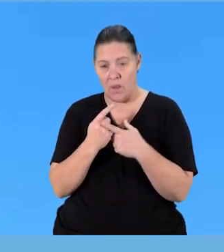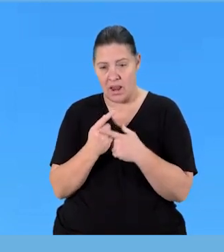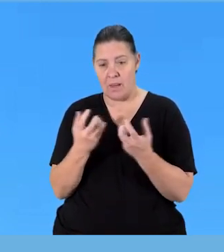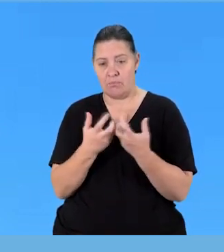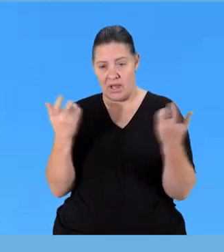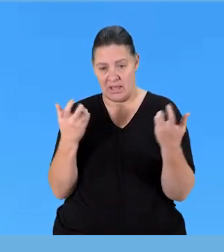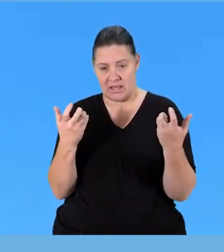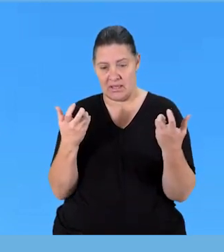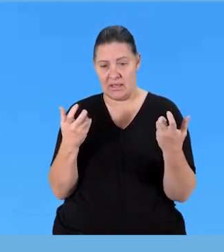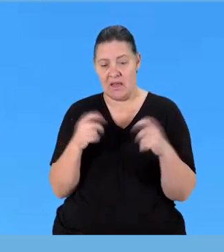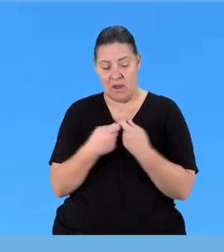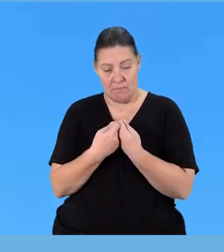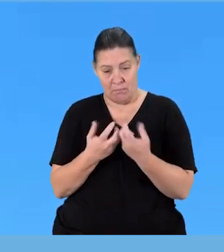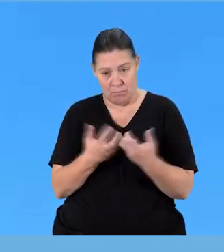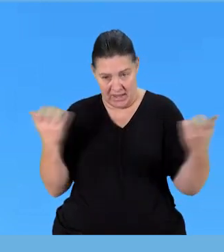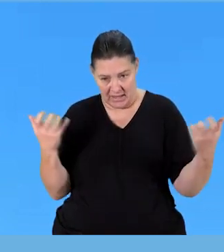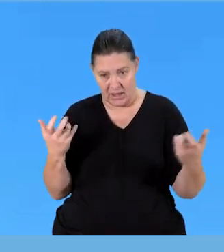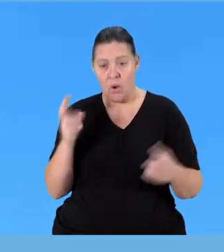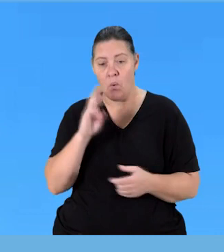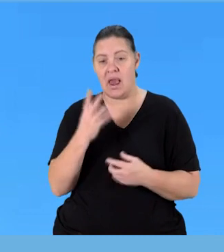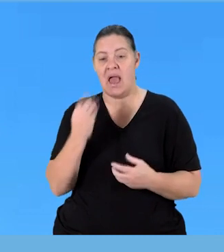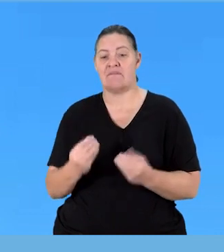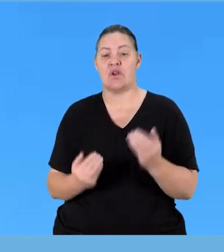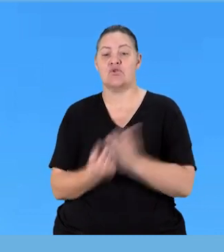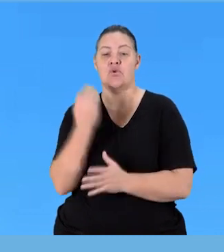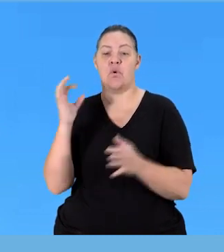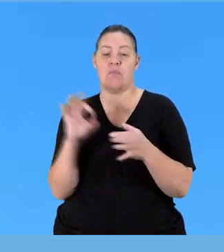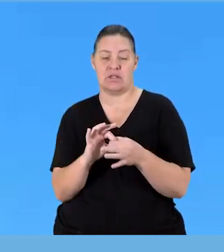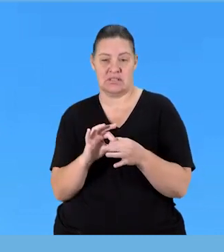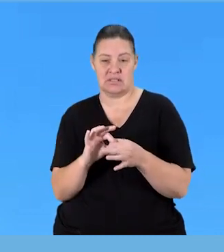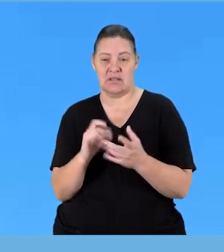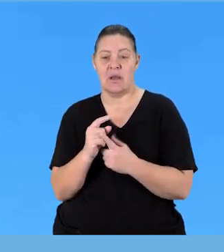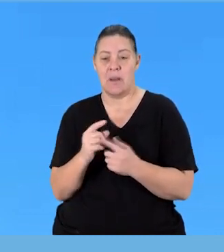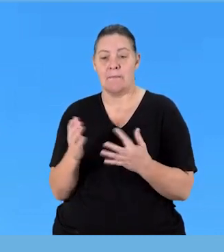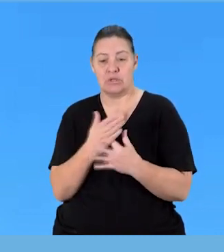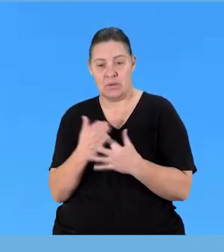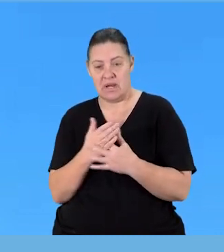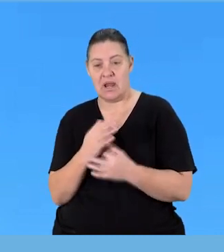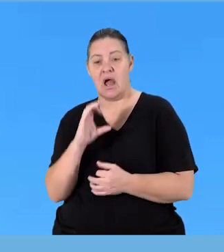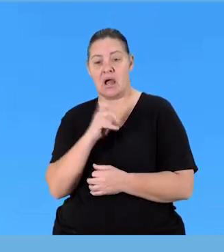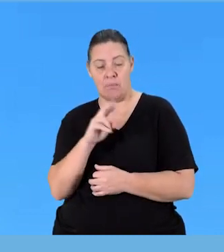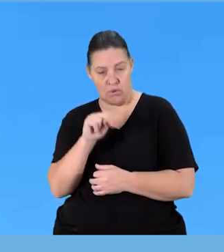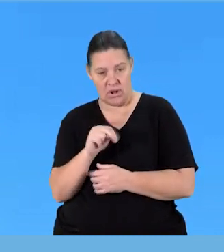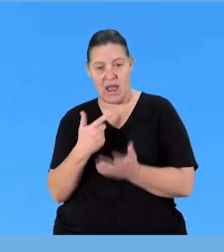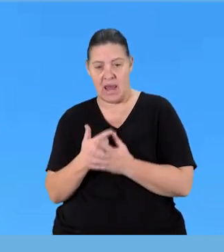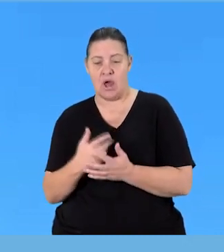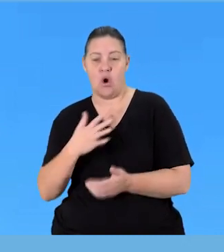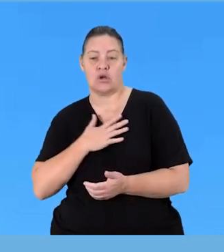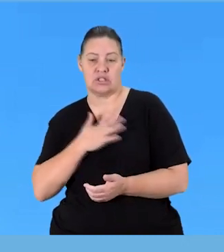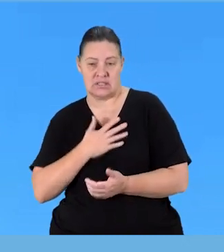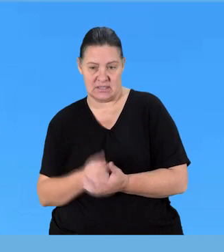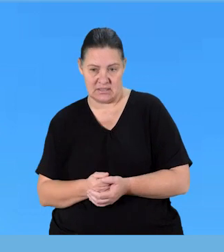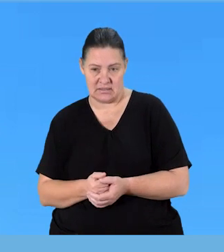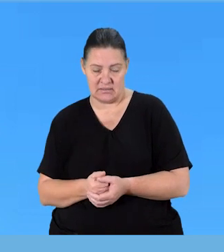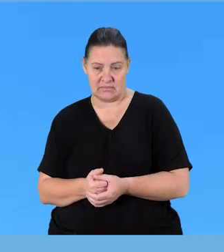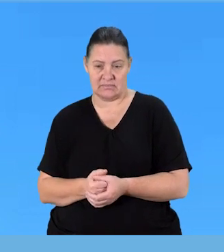is going to break. And once that breaks, there's going to be a new bond which is going to form between the carbon and oxygen,